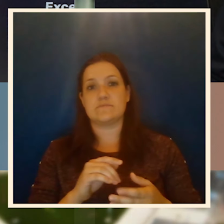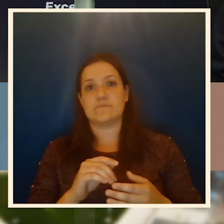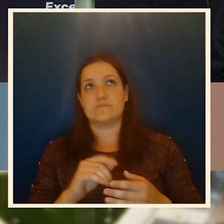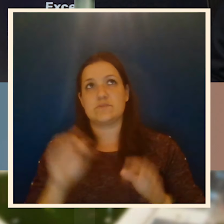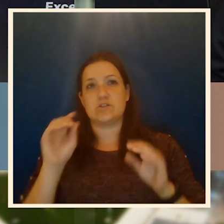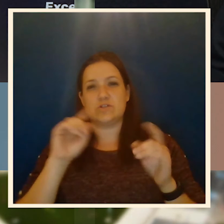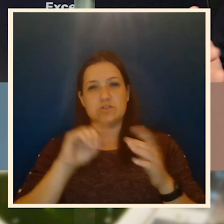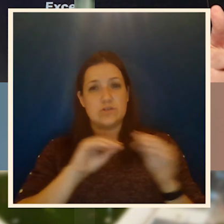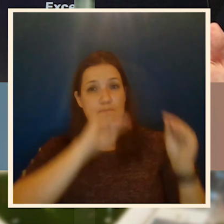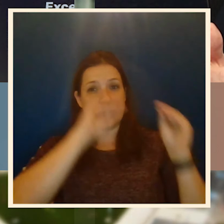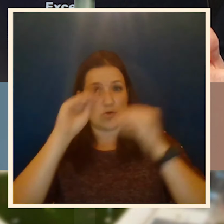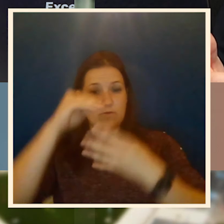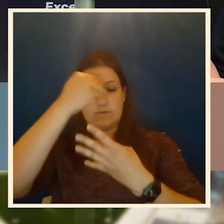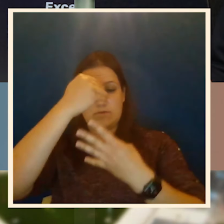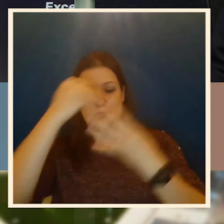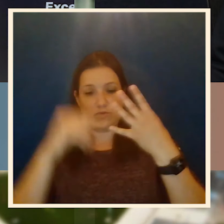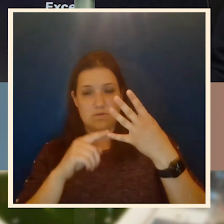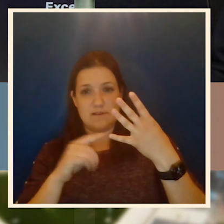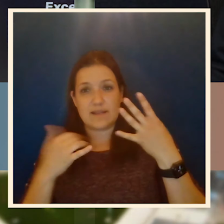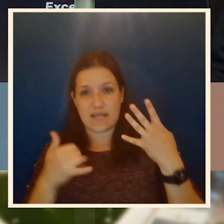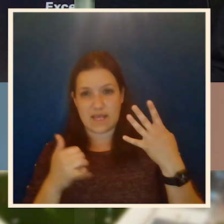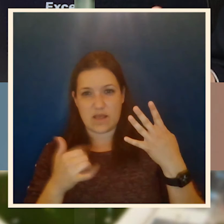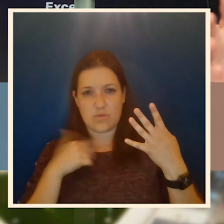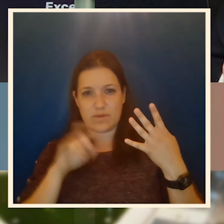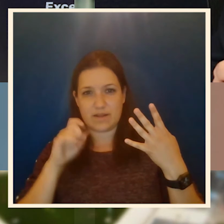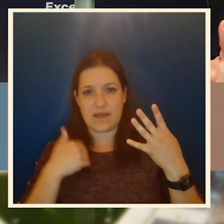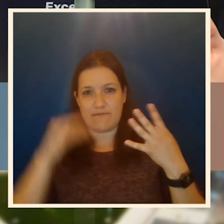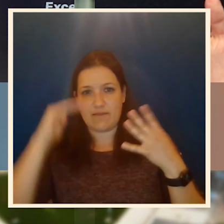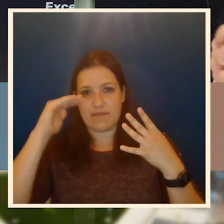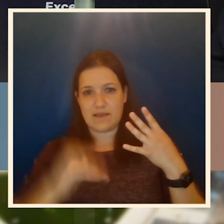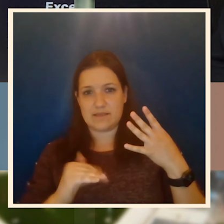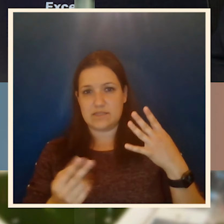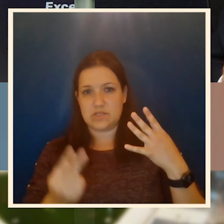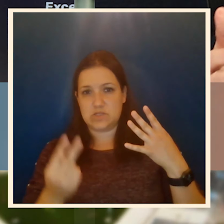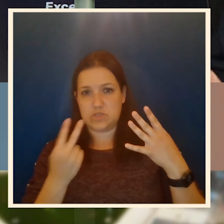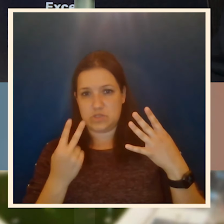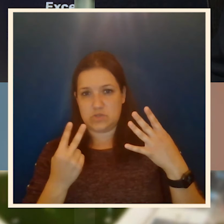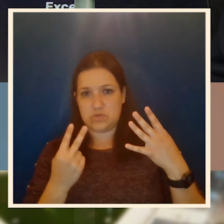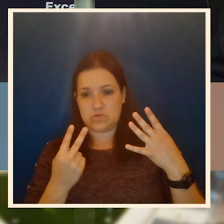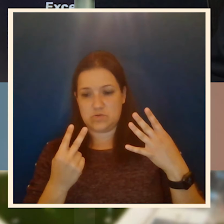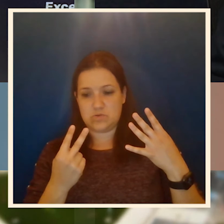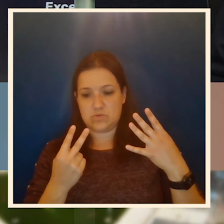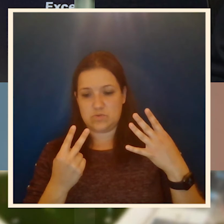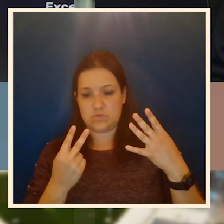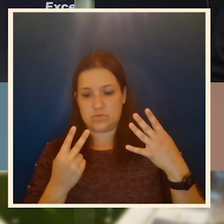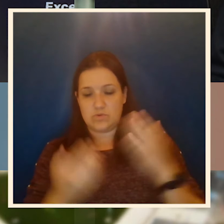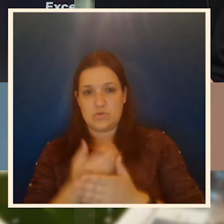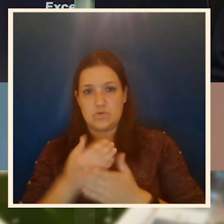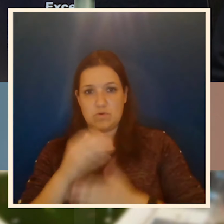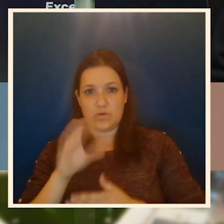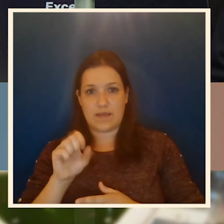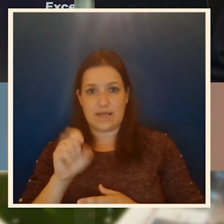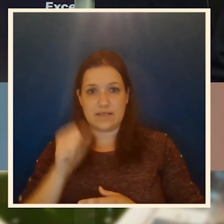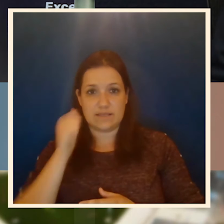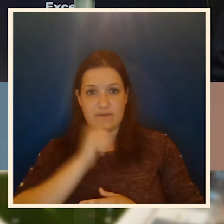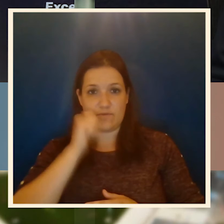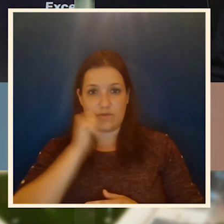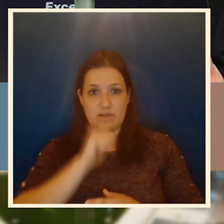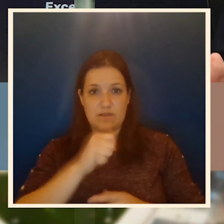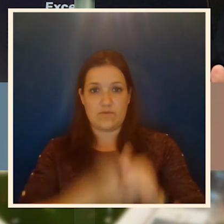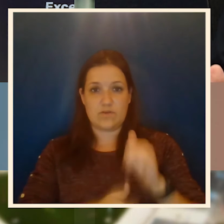yesterday, so you may recall that to move into the previous tier 4 yellow, we had to have